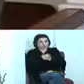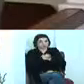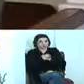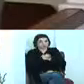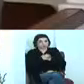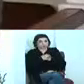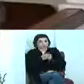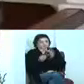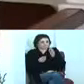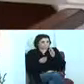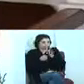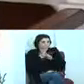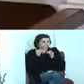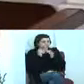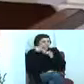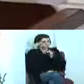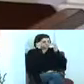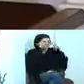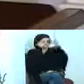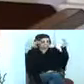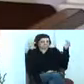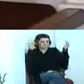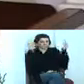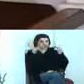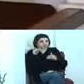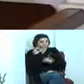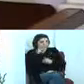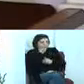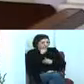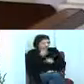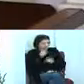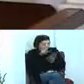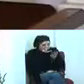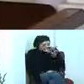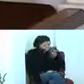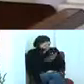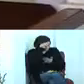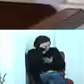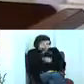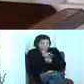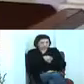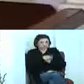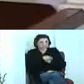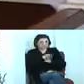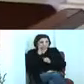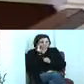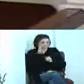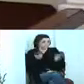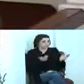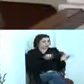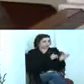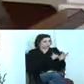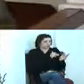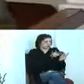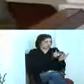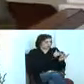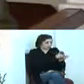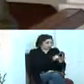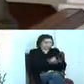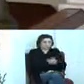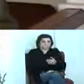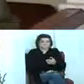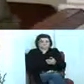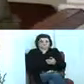to the next level. If we don't learn it, we're going to repeat it.